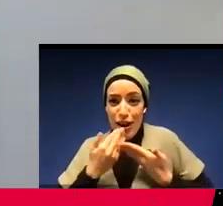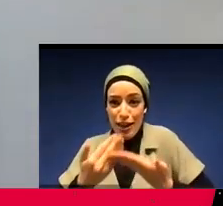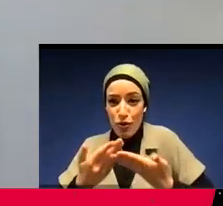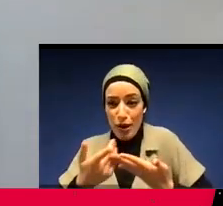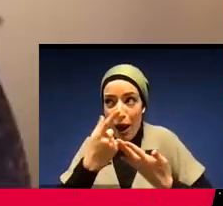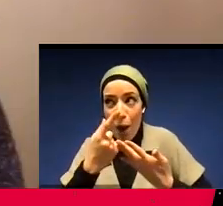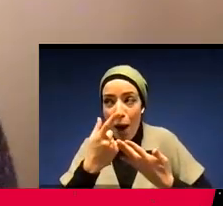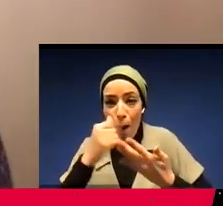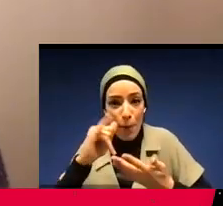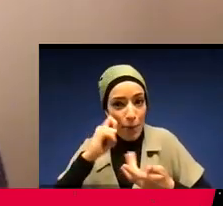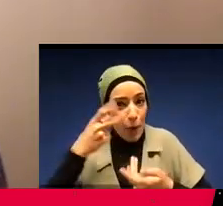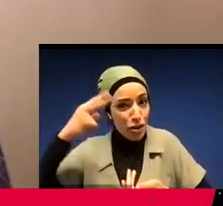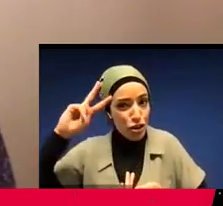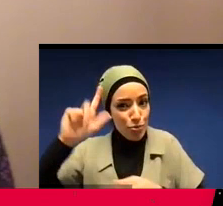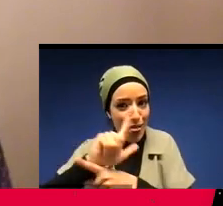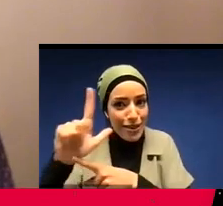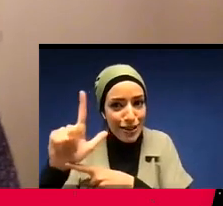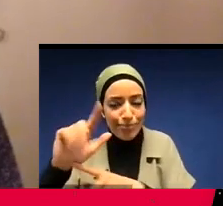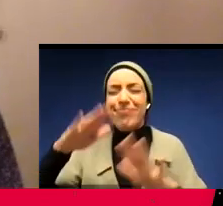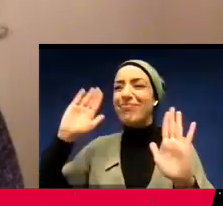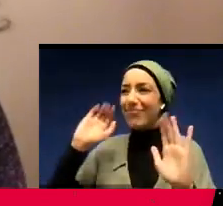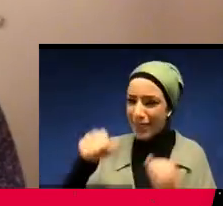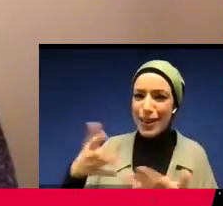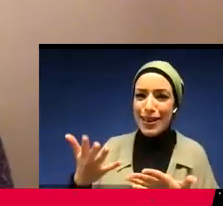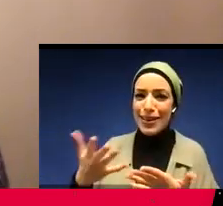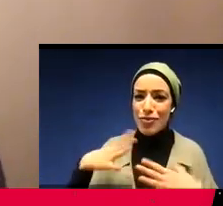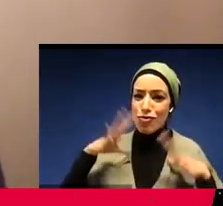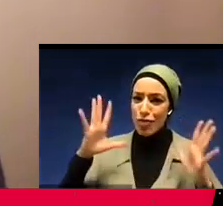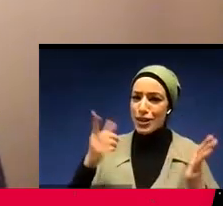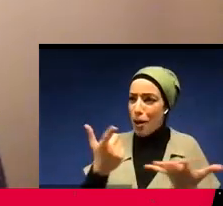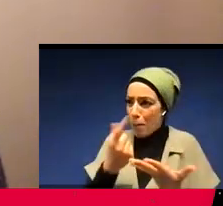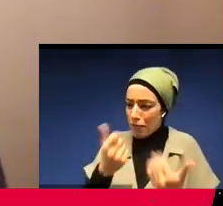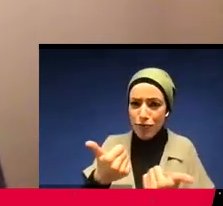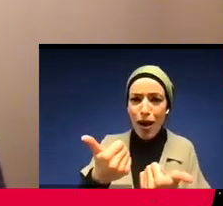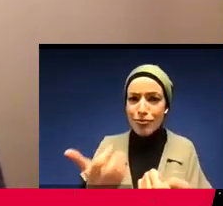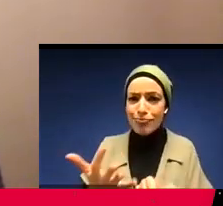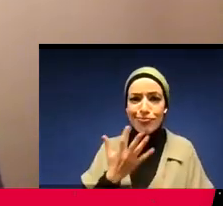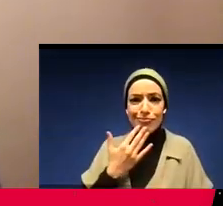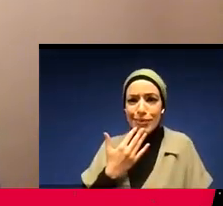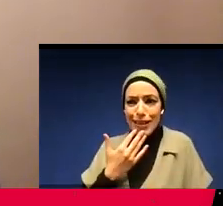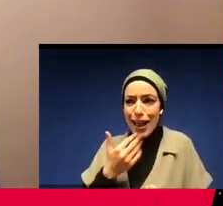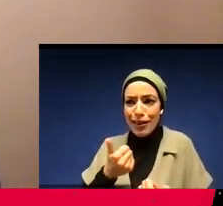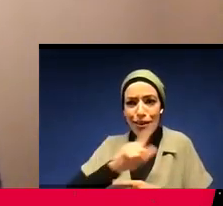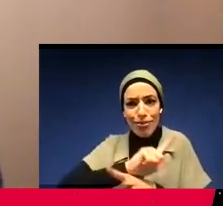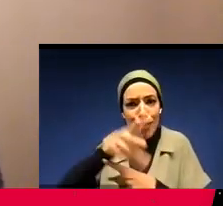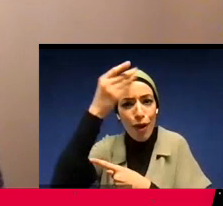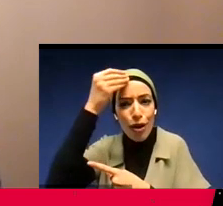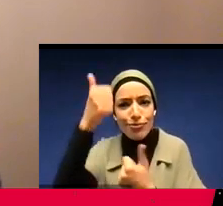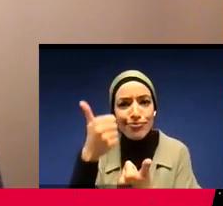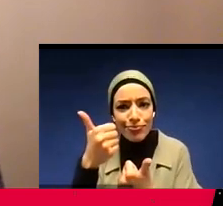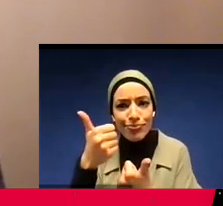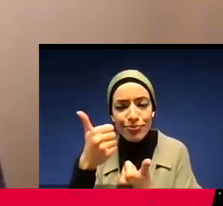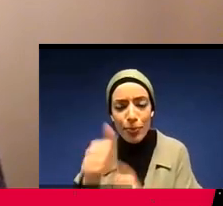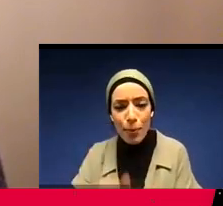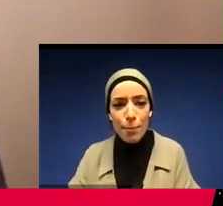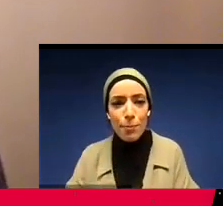future. Yeah, no, absolutely. And I think it is that the freedom to be able to make mistakes and to learn from